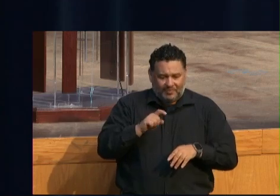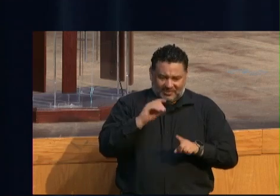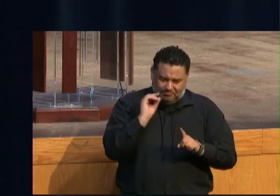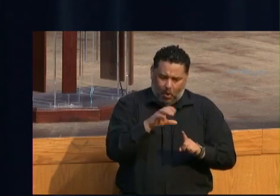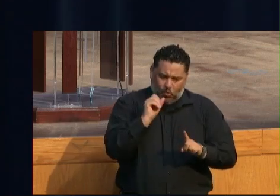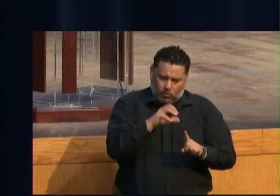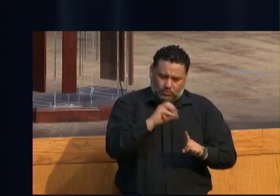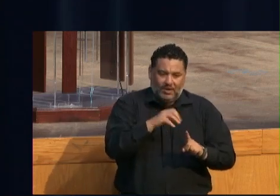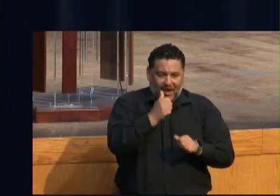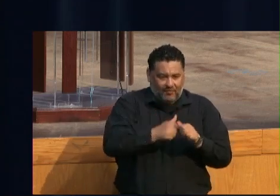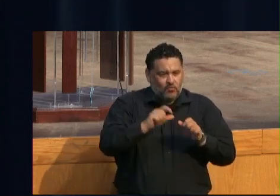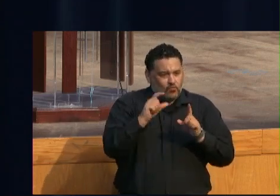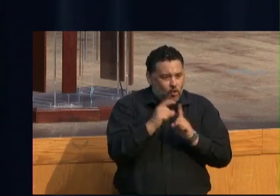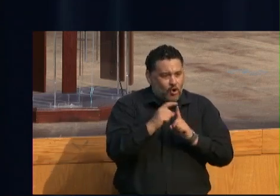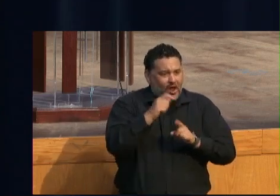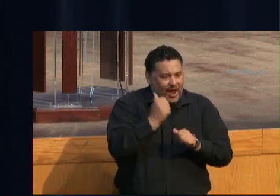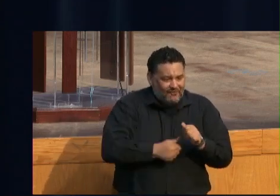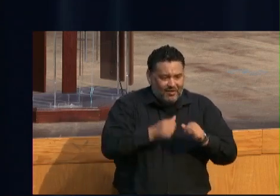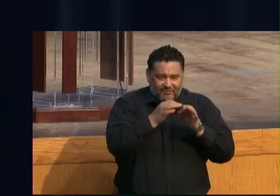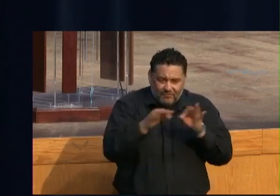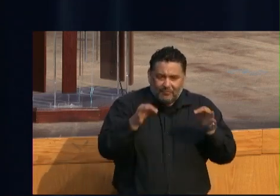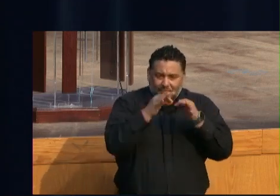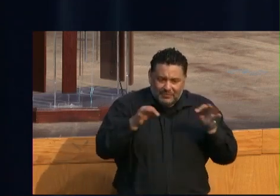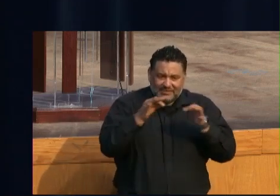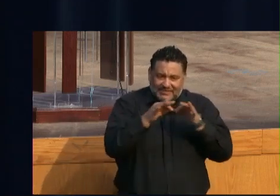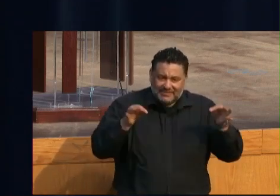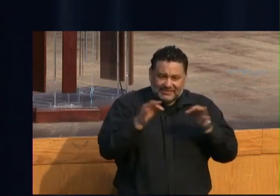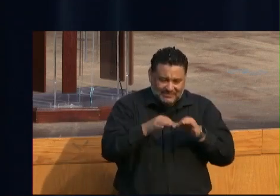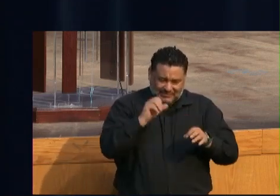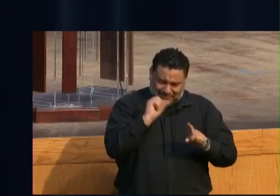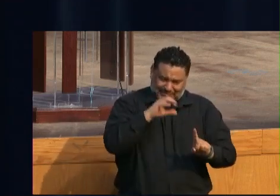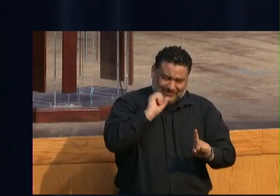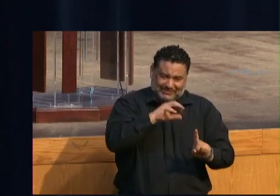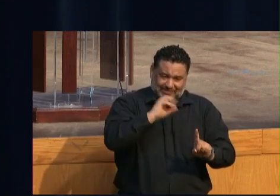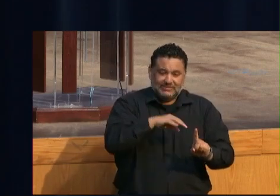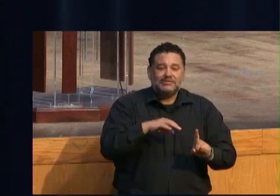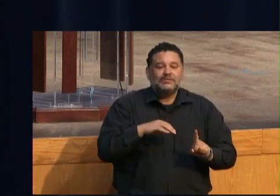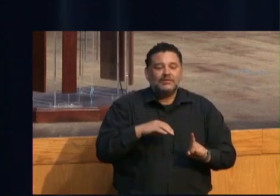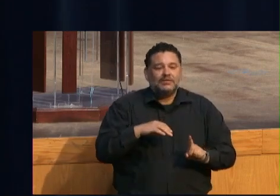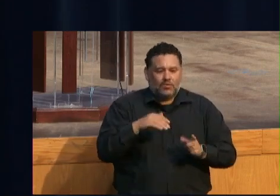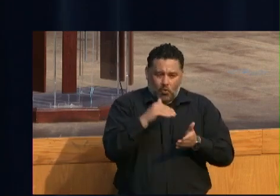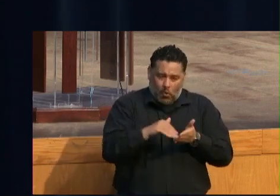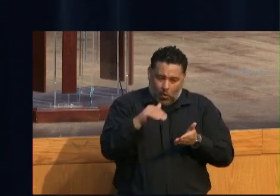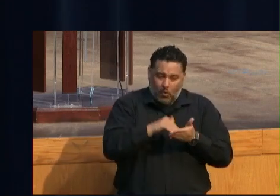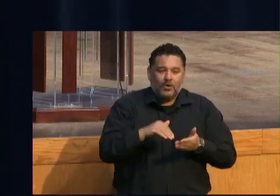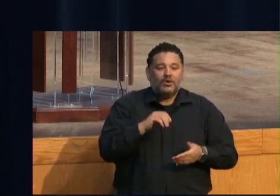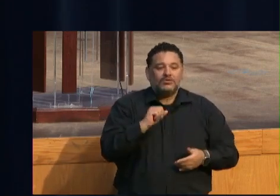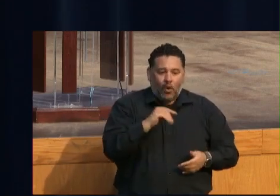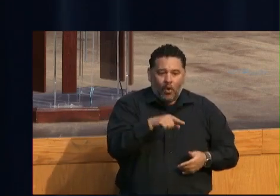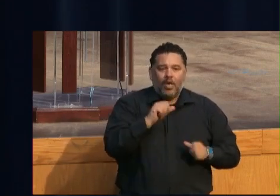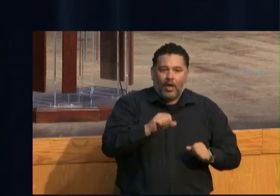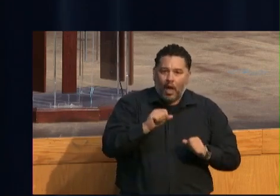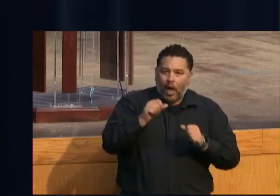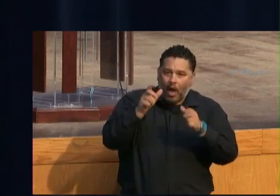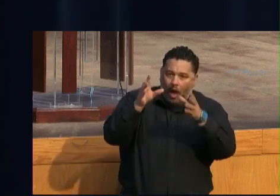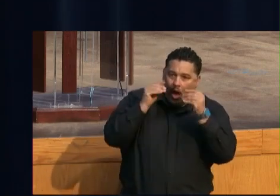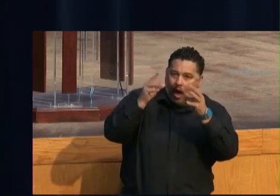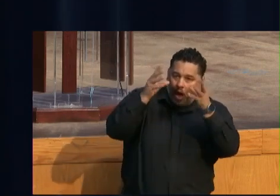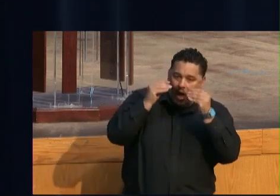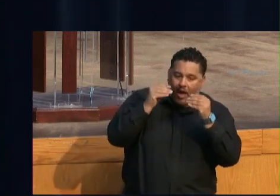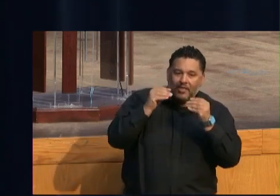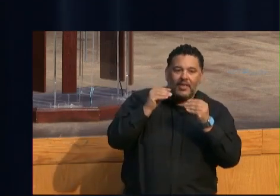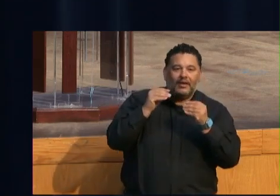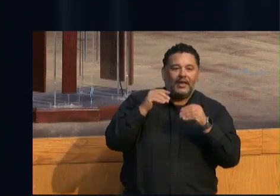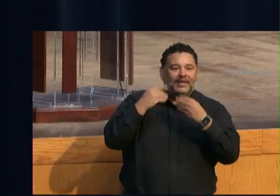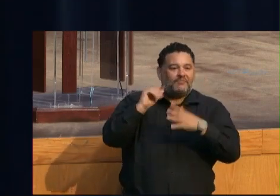and every single formulation of a sentence that they could possibly ever repeat so that they could get that stimulus in order to give it back.